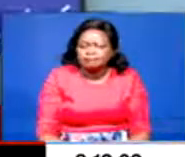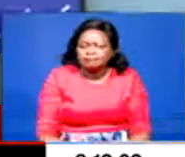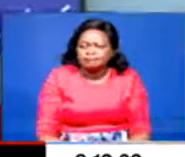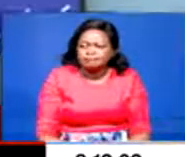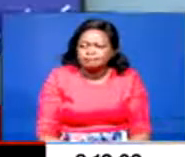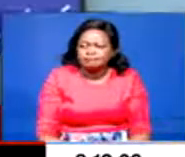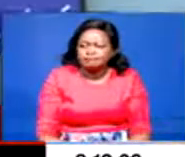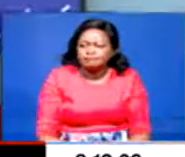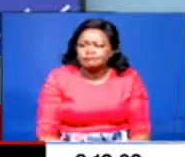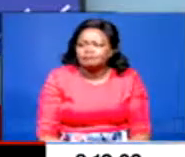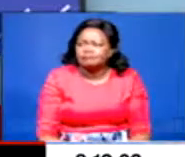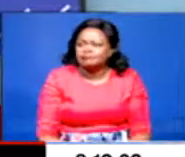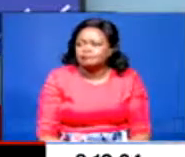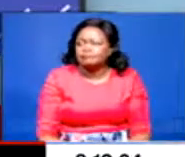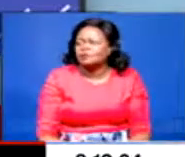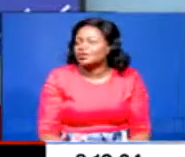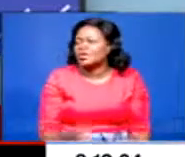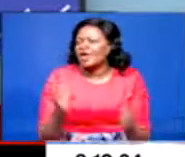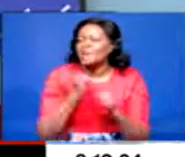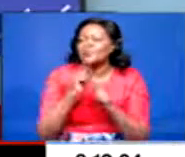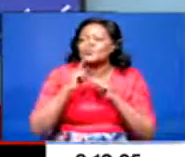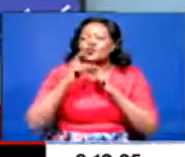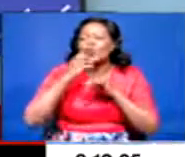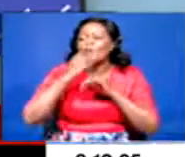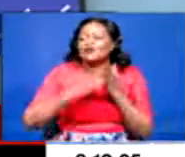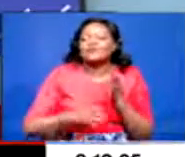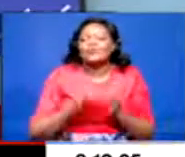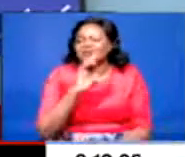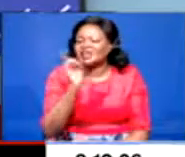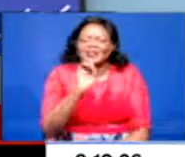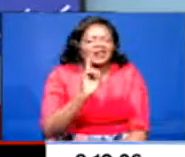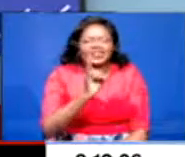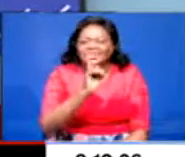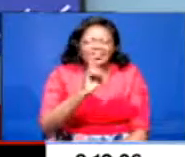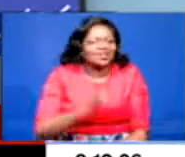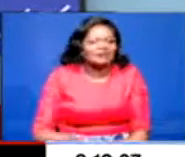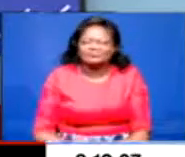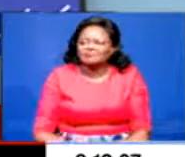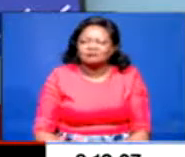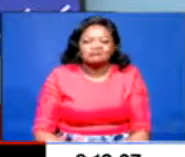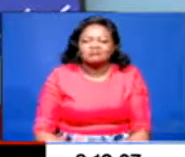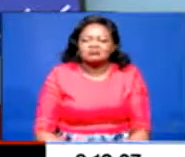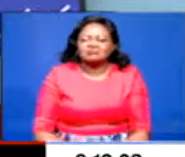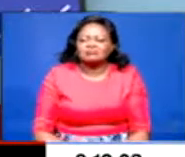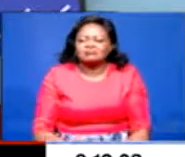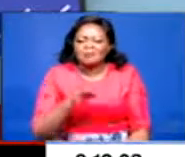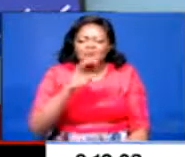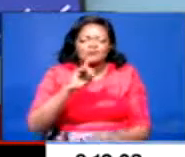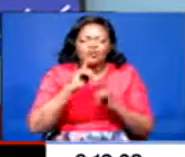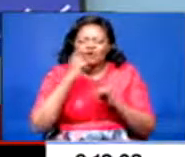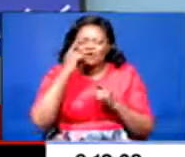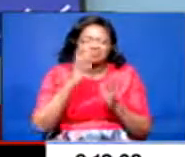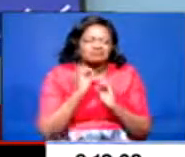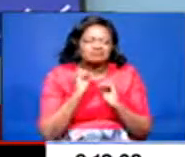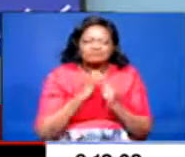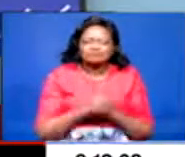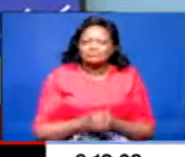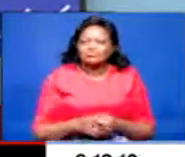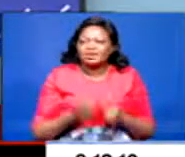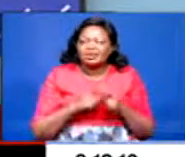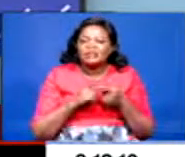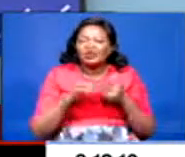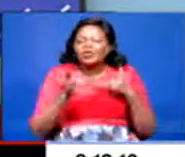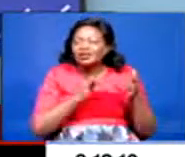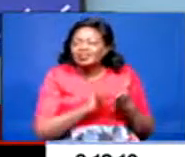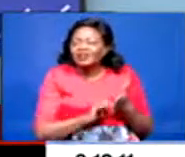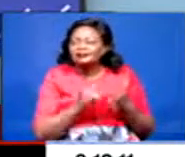I can't speak for IBC because clever man. I speak for IBC. And given that in 2017